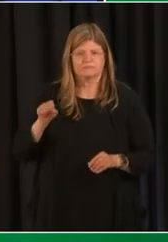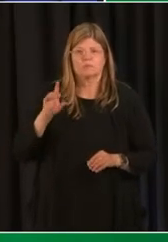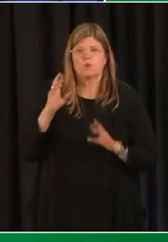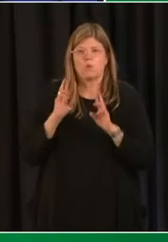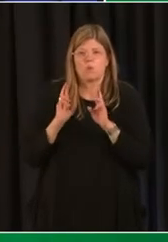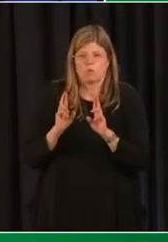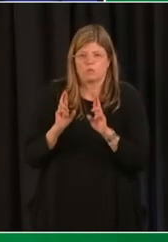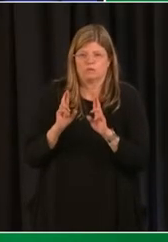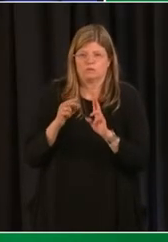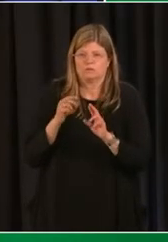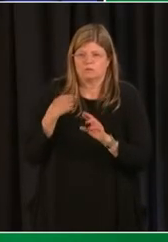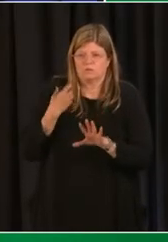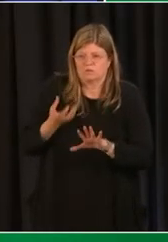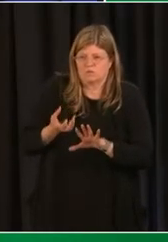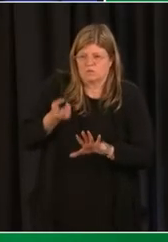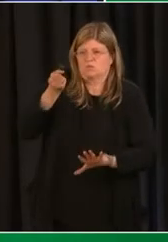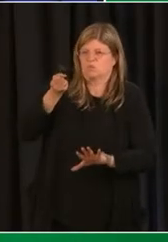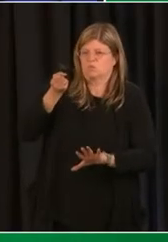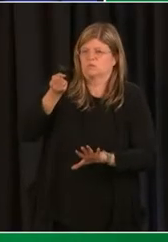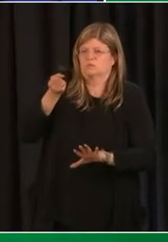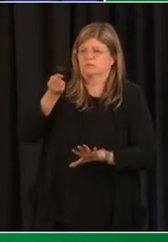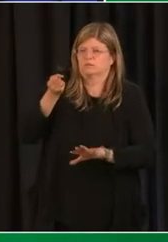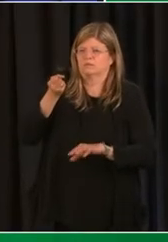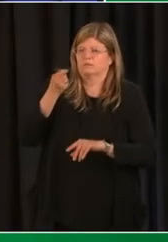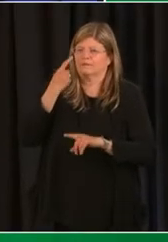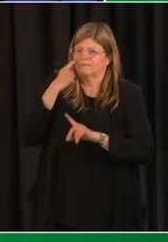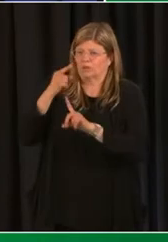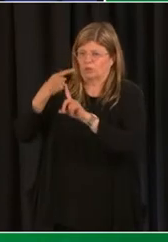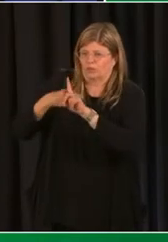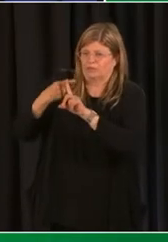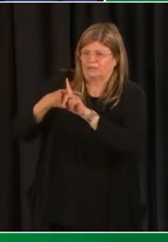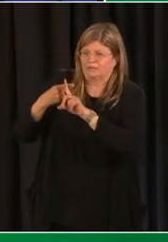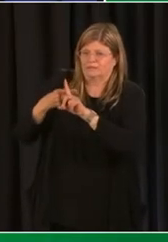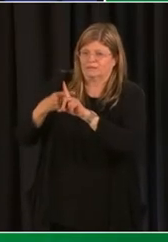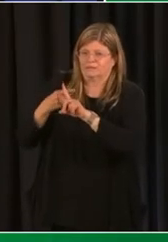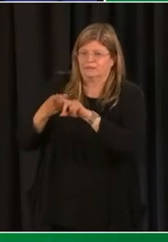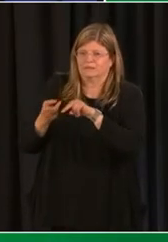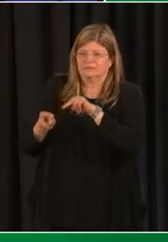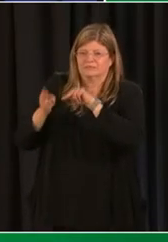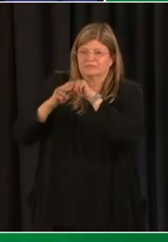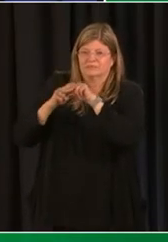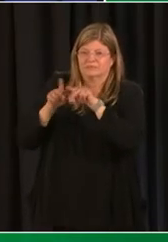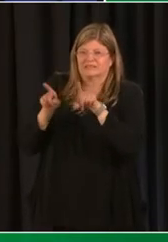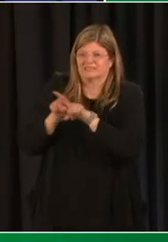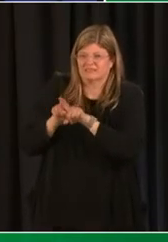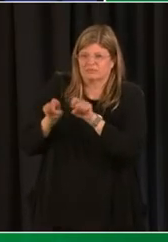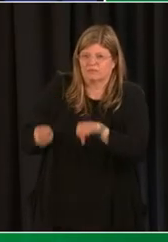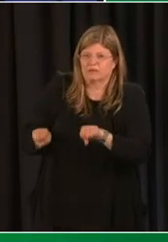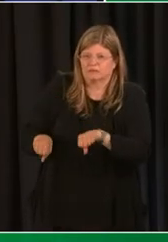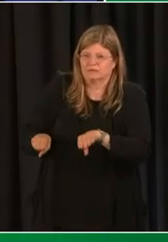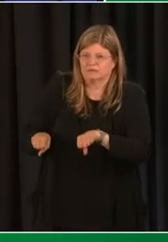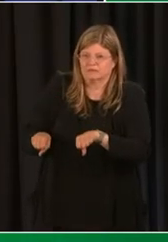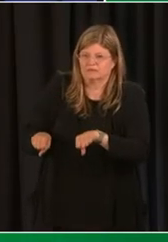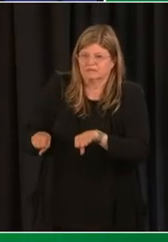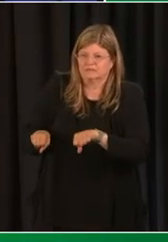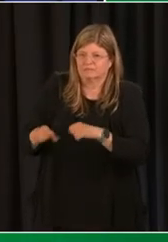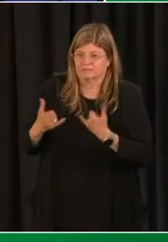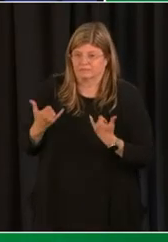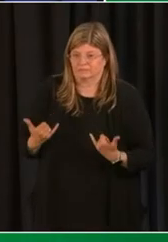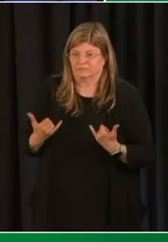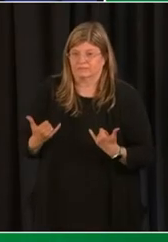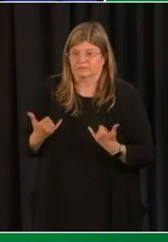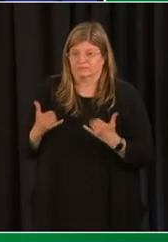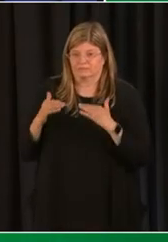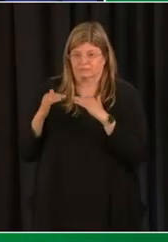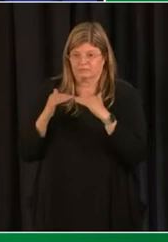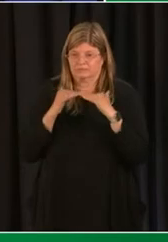hoping that we can hold the rent. At least our committee, the housing committee, is hoping we can hold the rents at the current